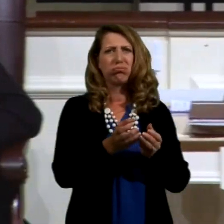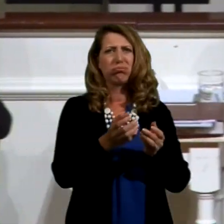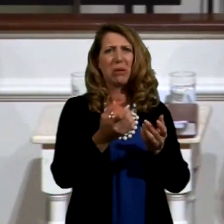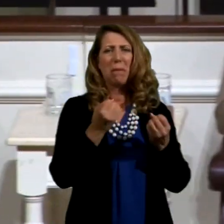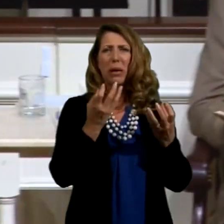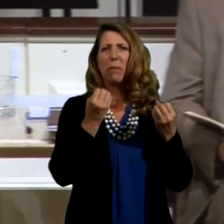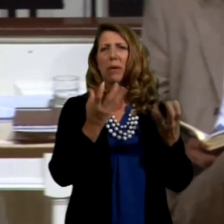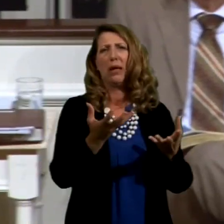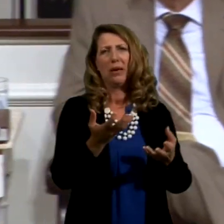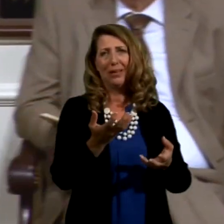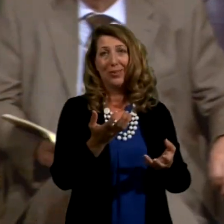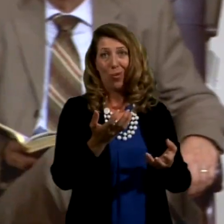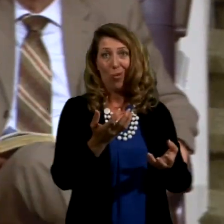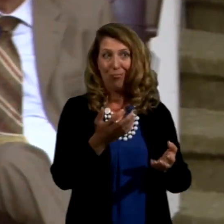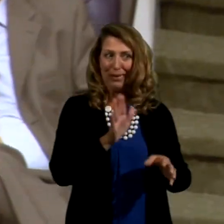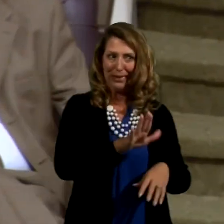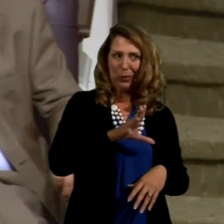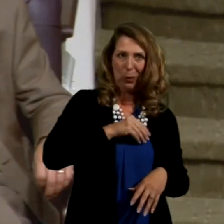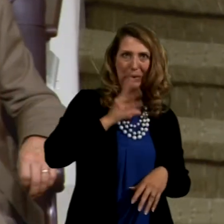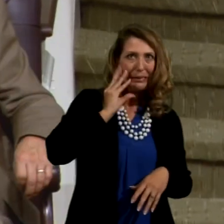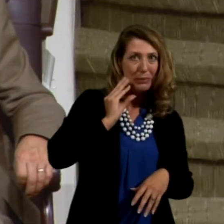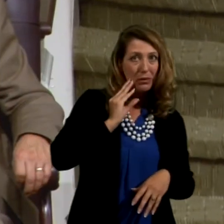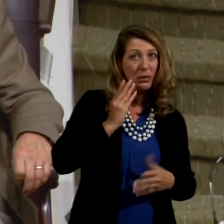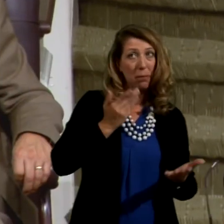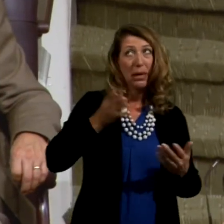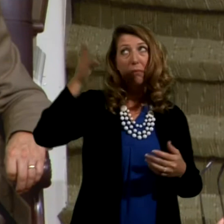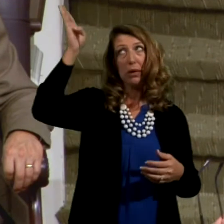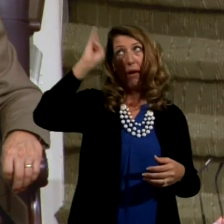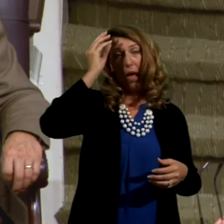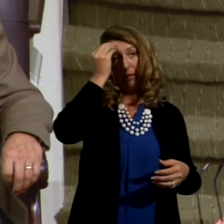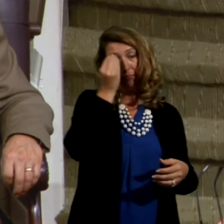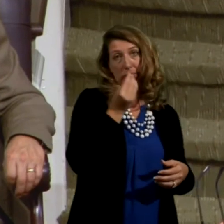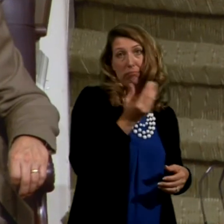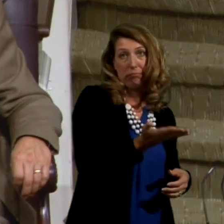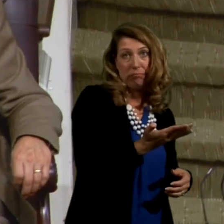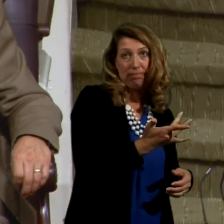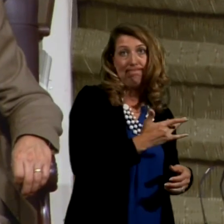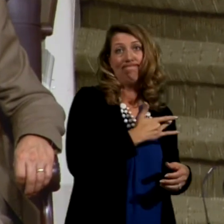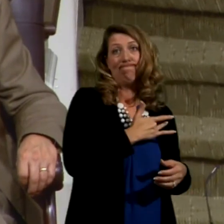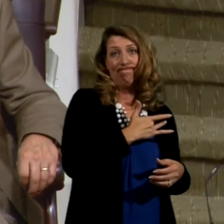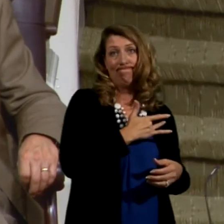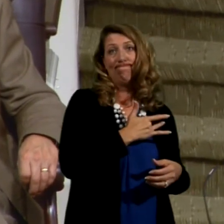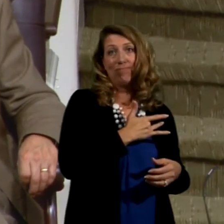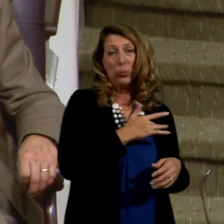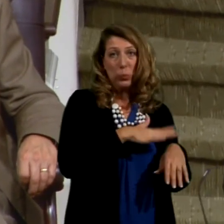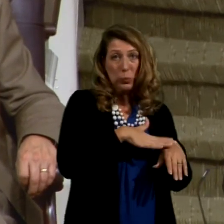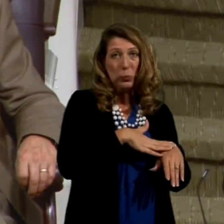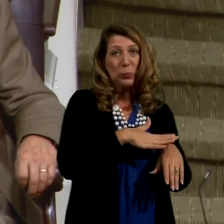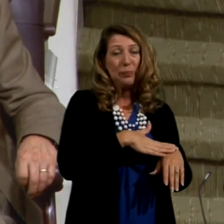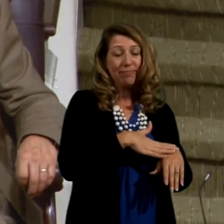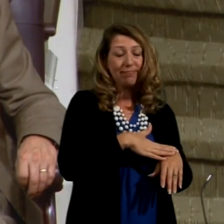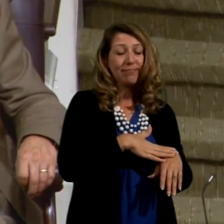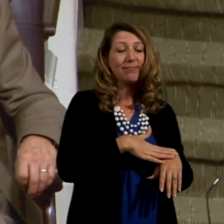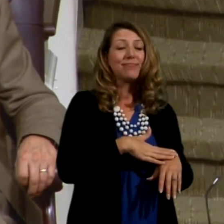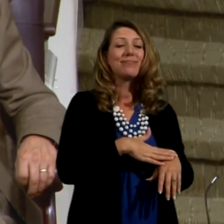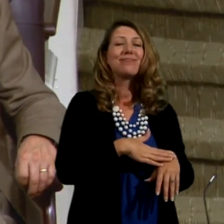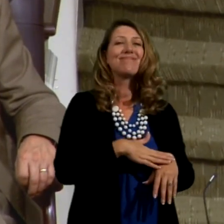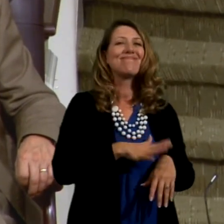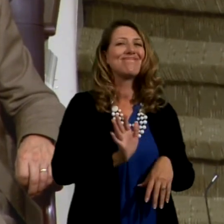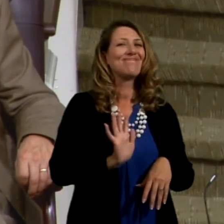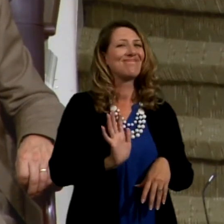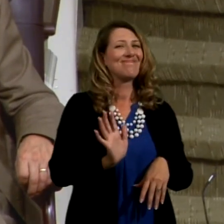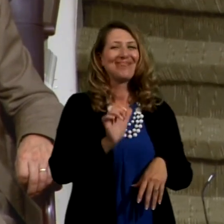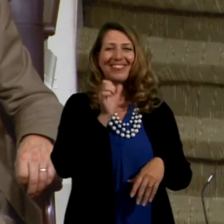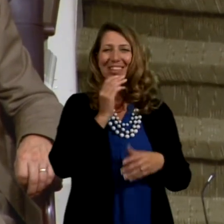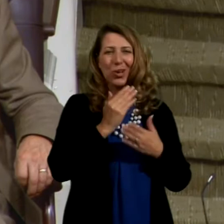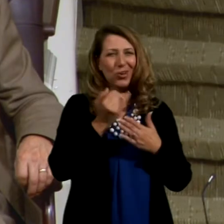he says to them, based upon his experience and probably based upon the Spirit of God on the inside of them, on him, he says, you know, I don't think it's a